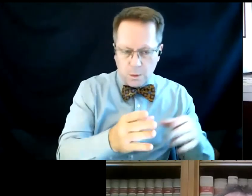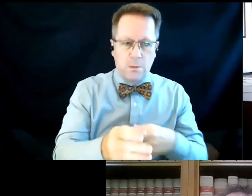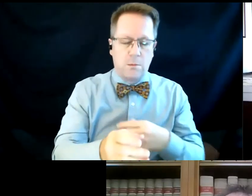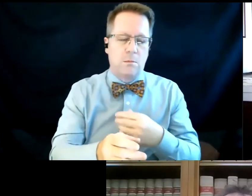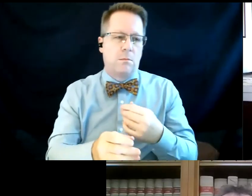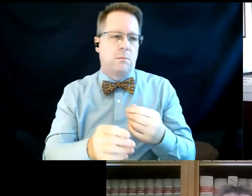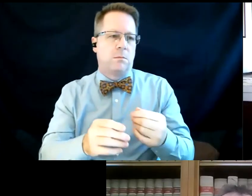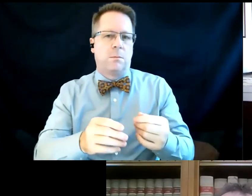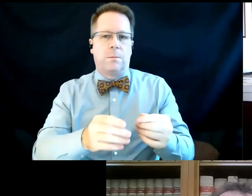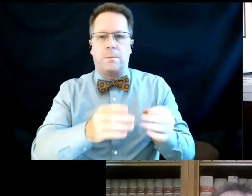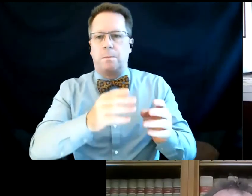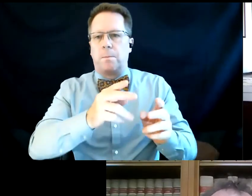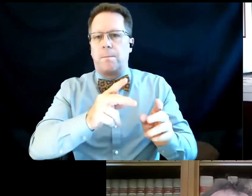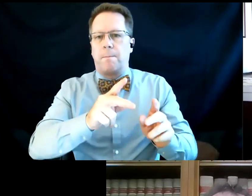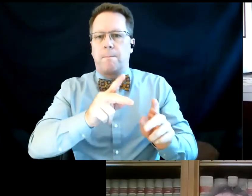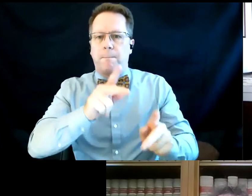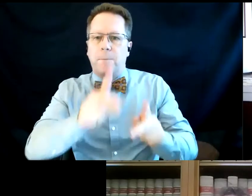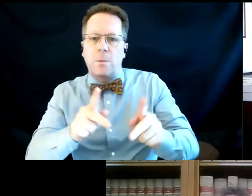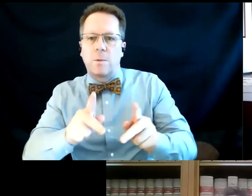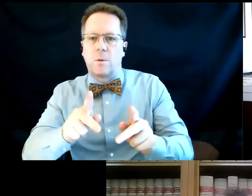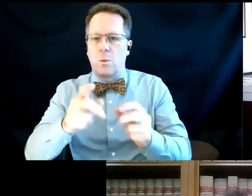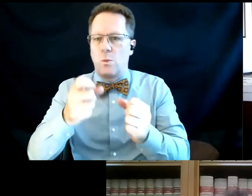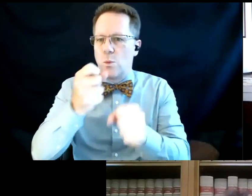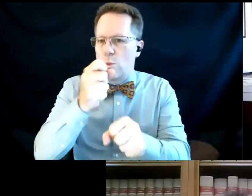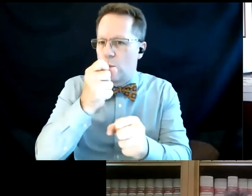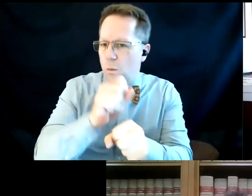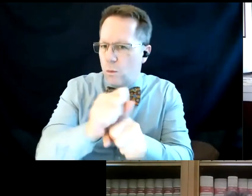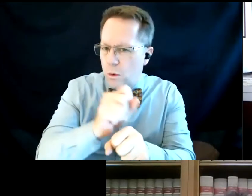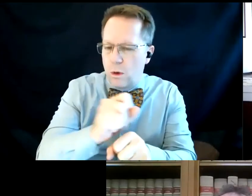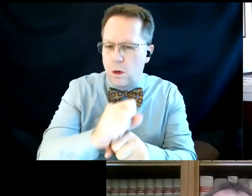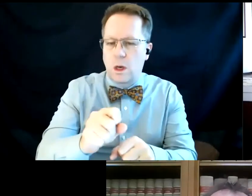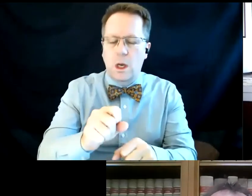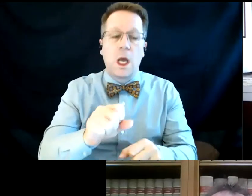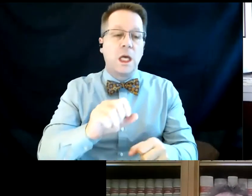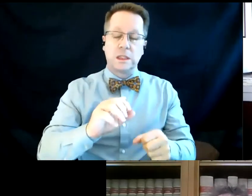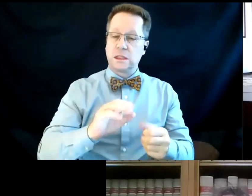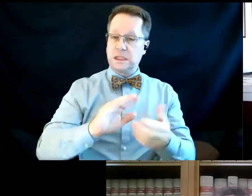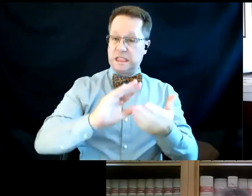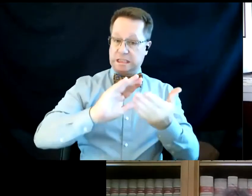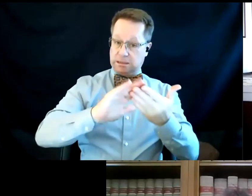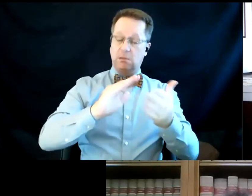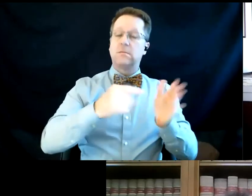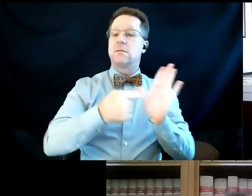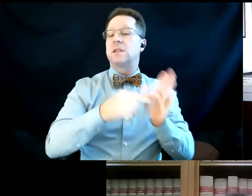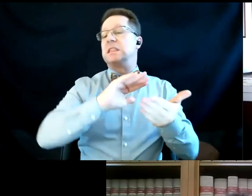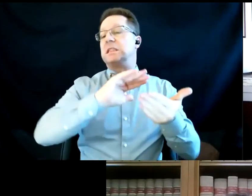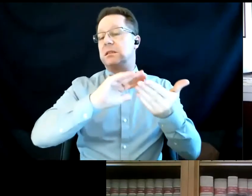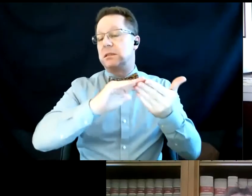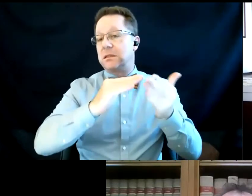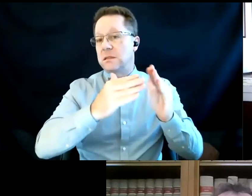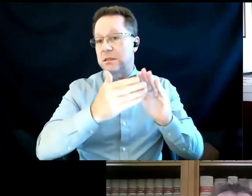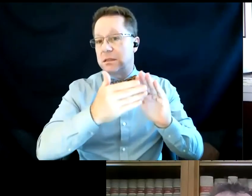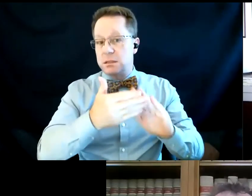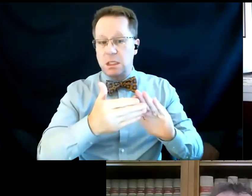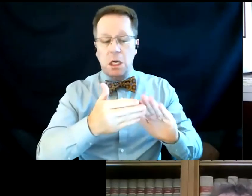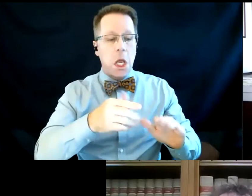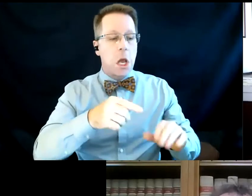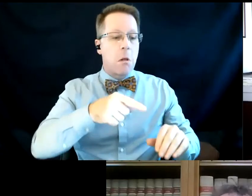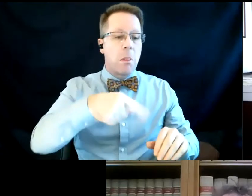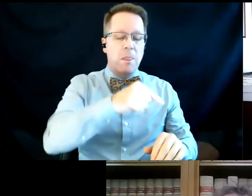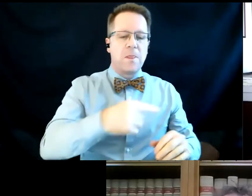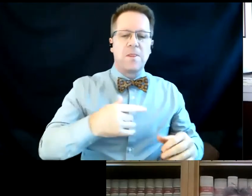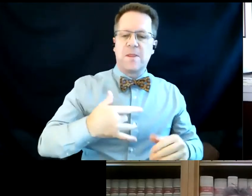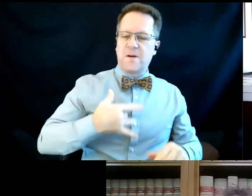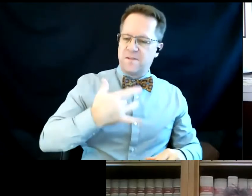anti-discrimination ordinances in progressive cities prohibiting discrimination on the basis of sexual orientation, or amending